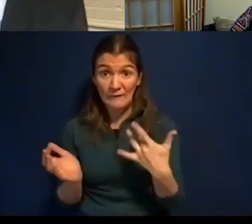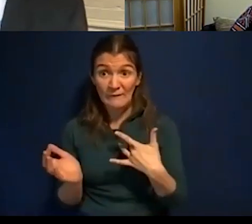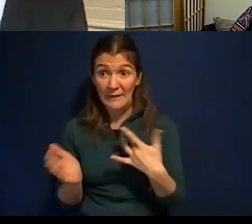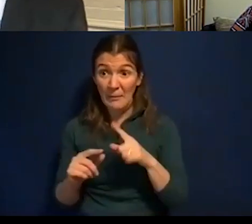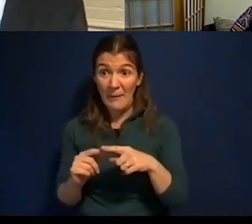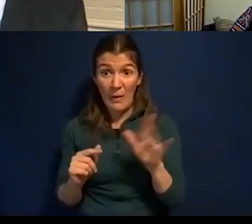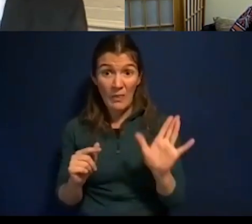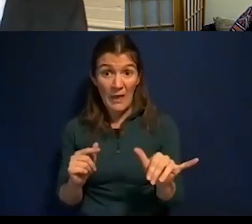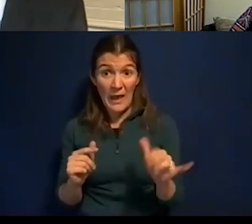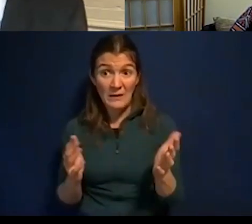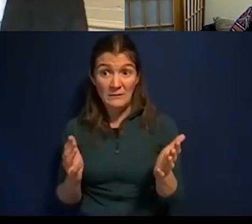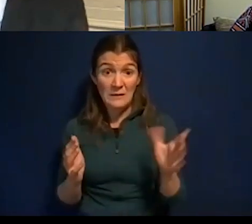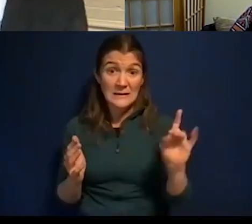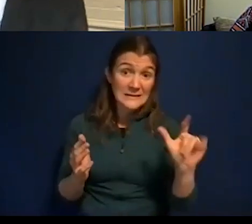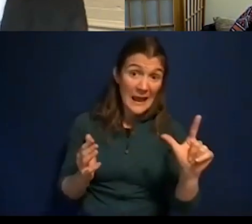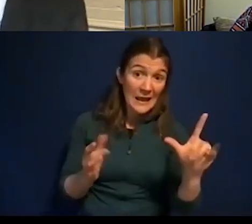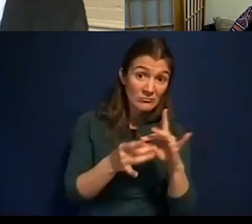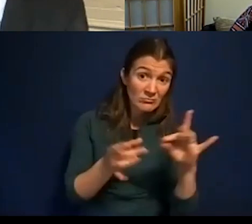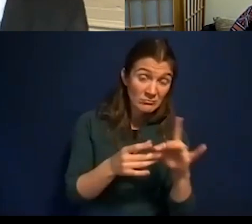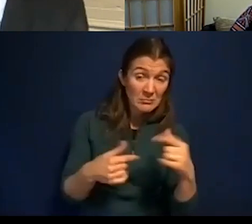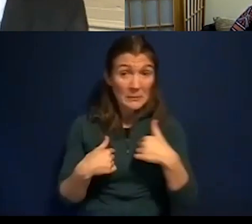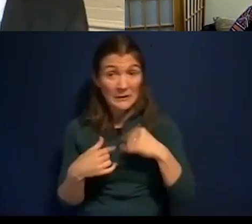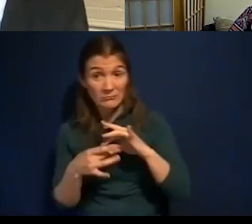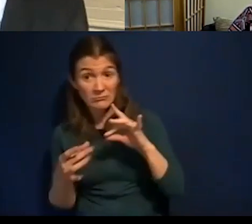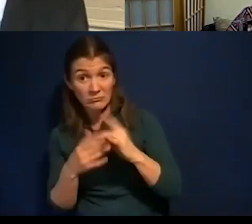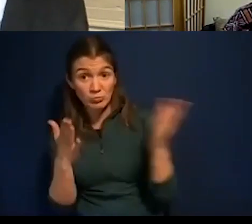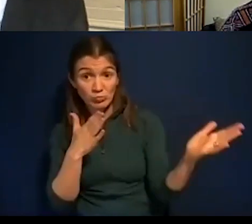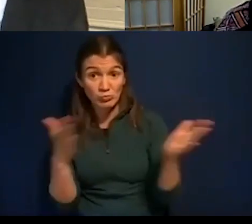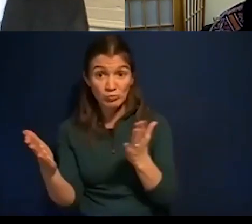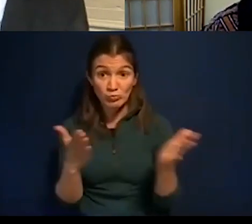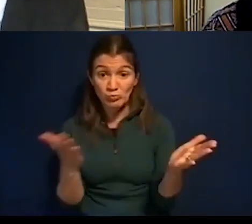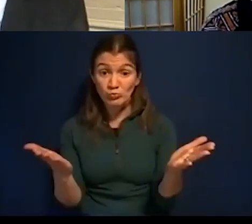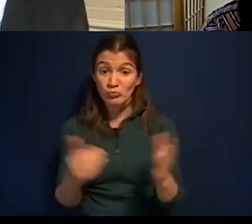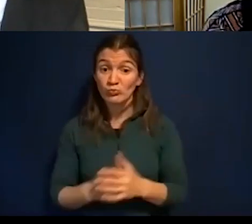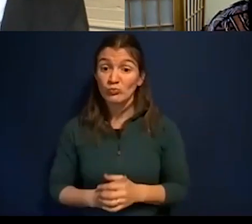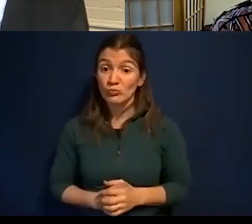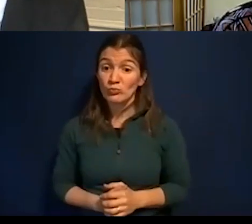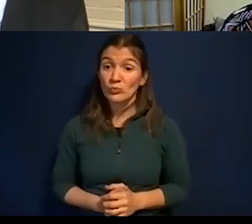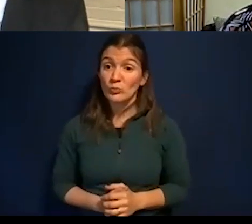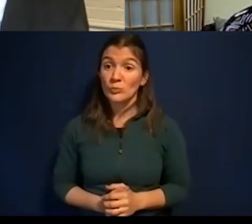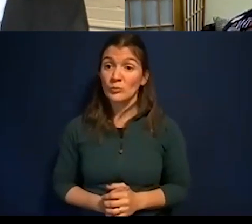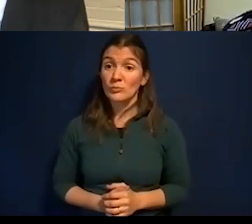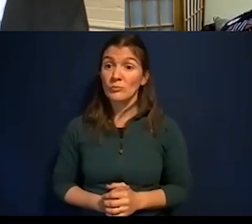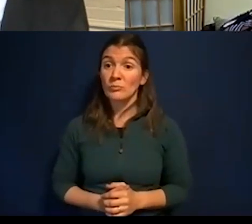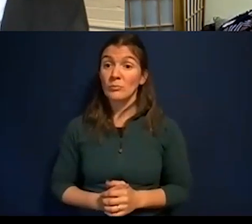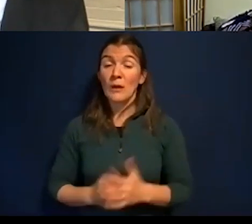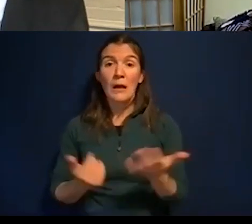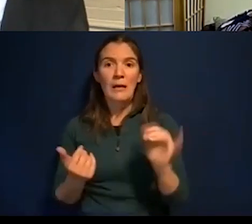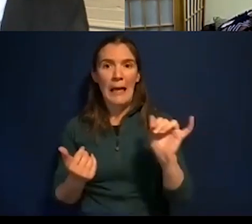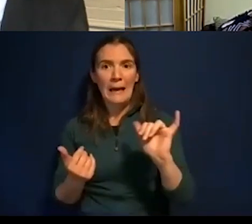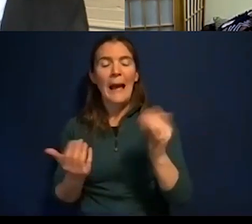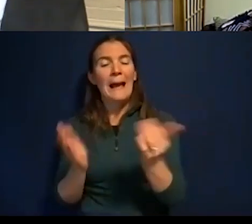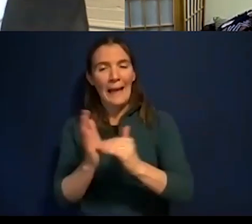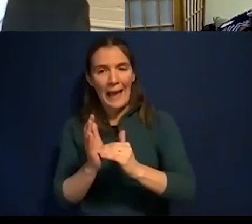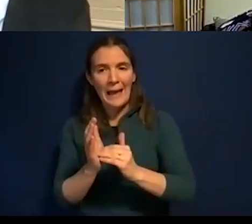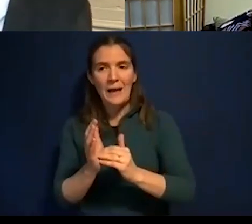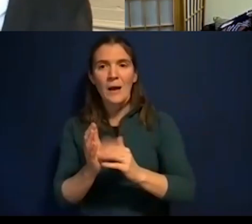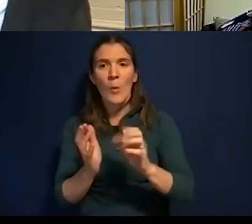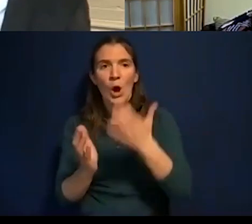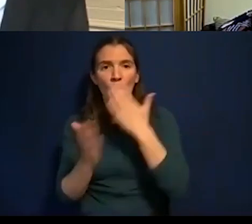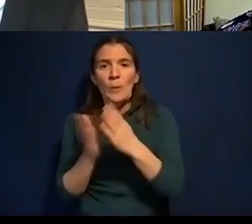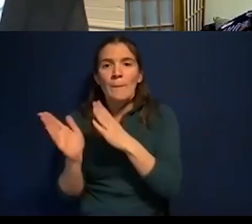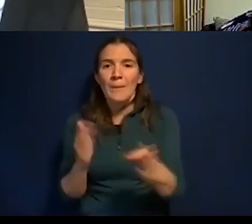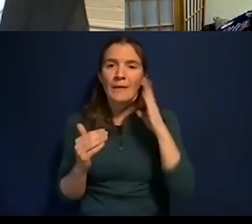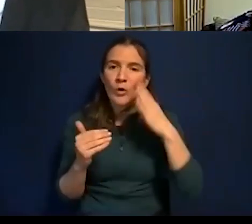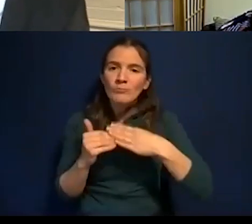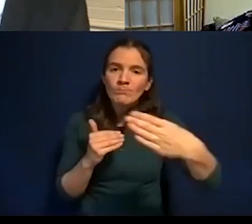kind of Daniel's issue and my concerns about formulating a plan going